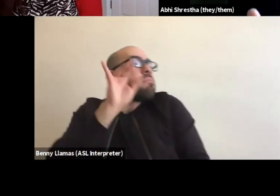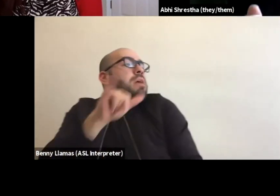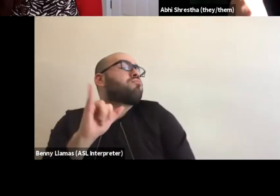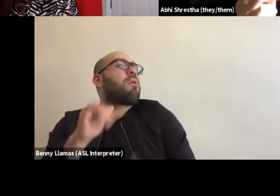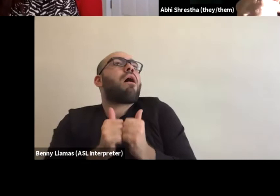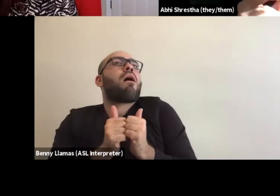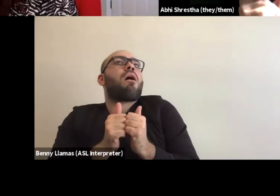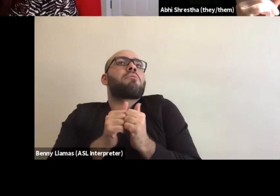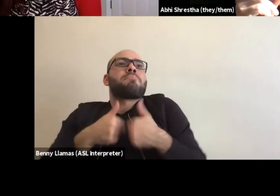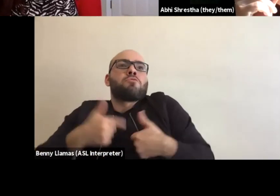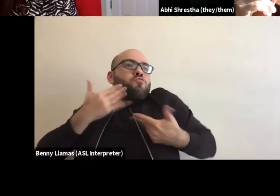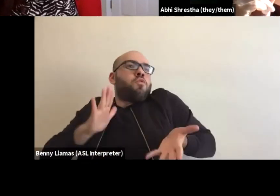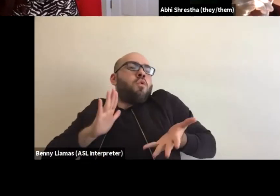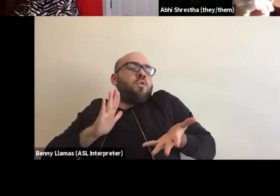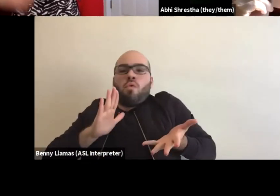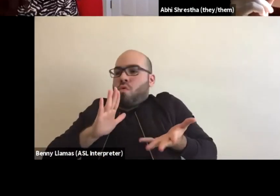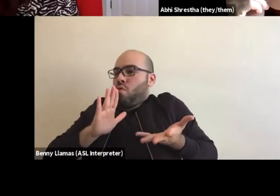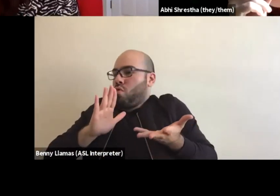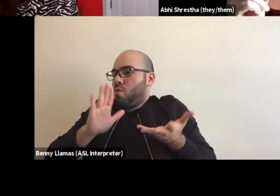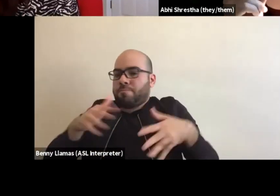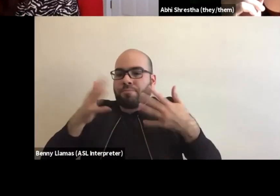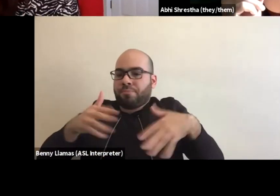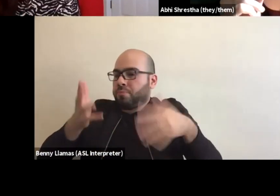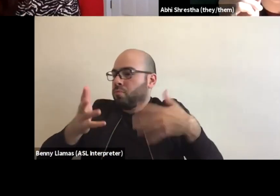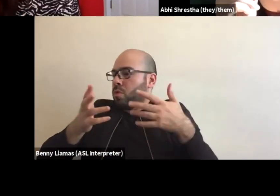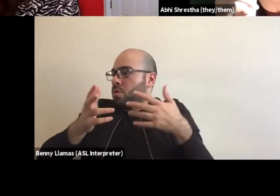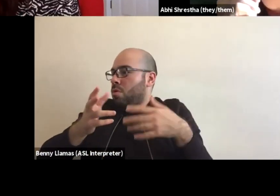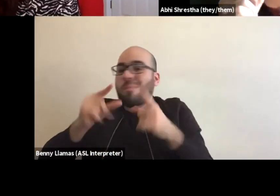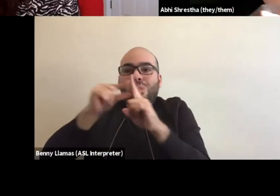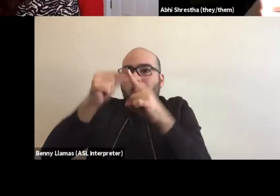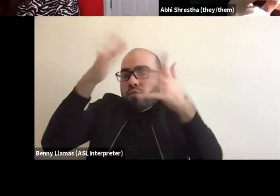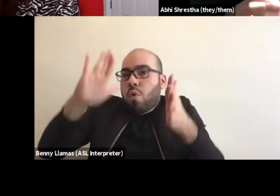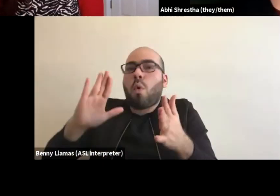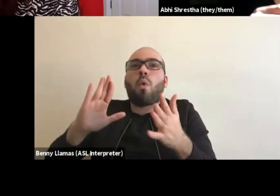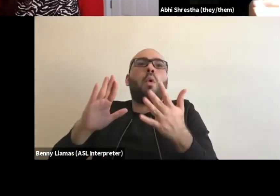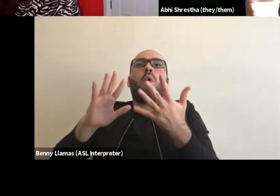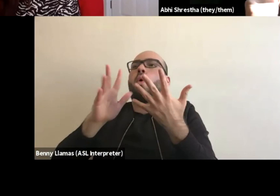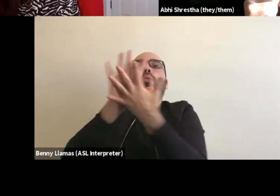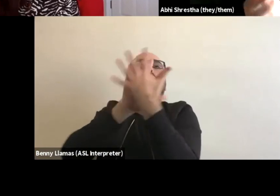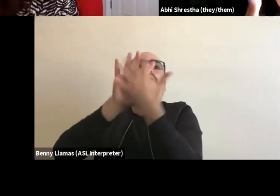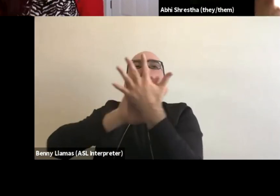about the way where your mind wanders to immediately? Right. And like,